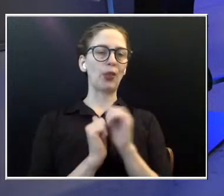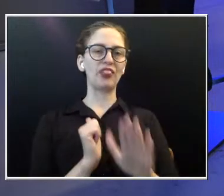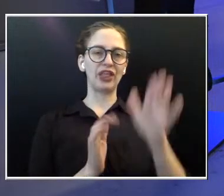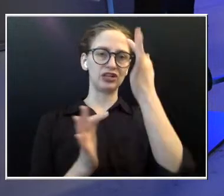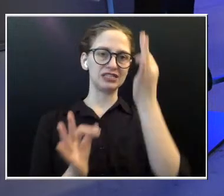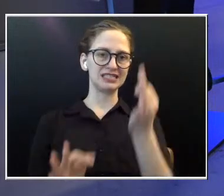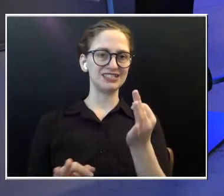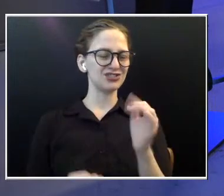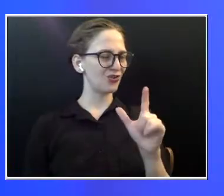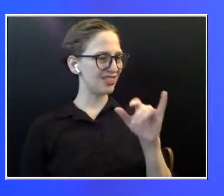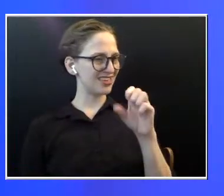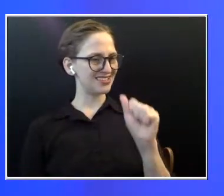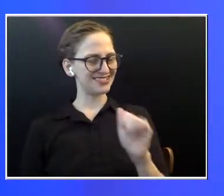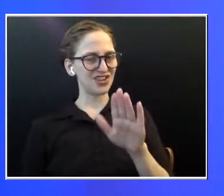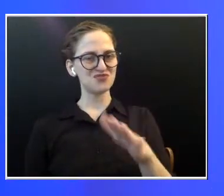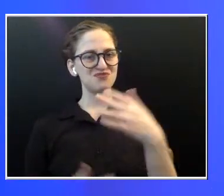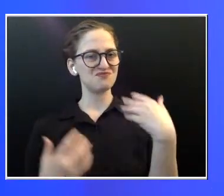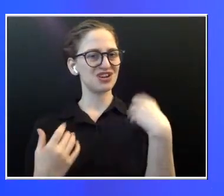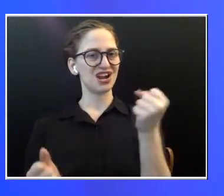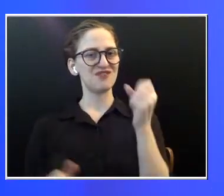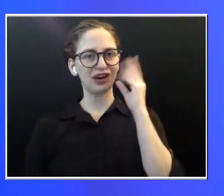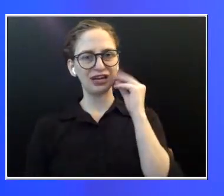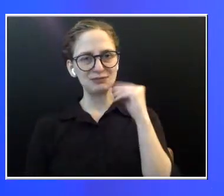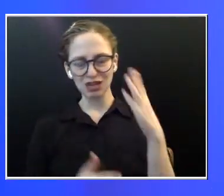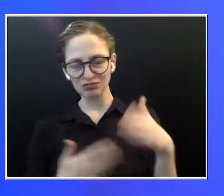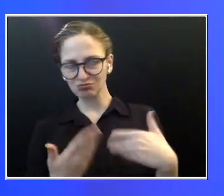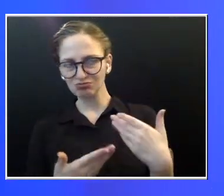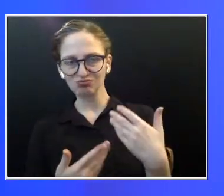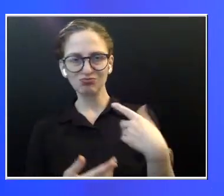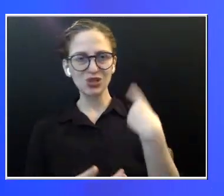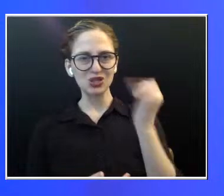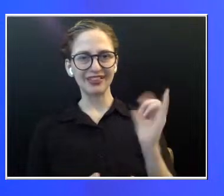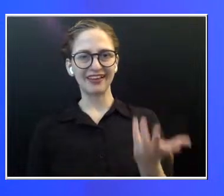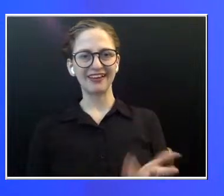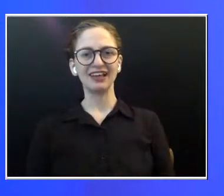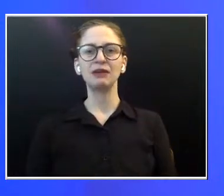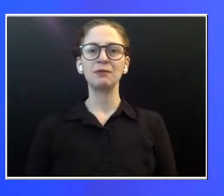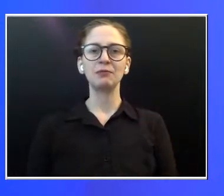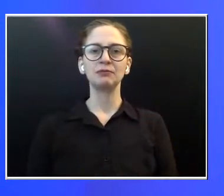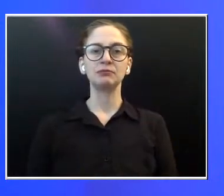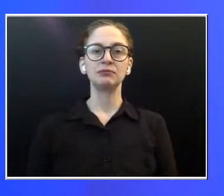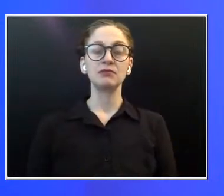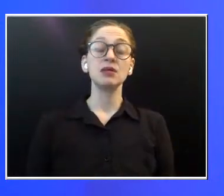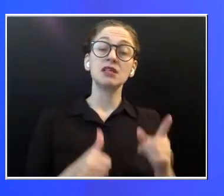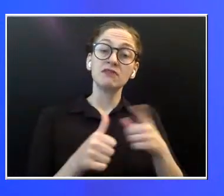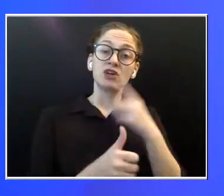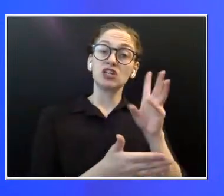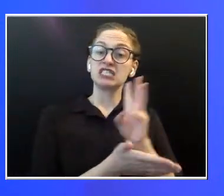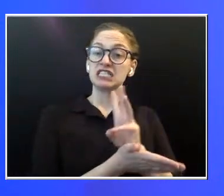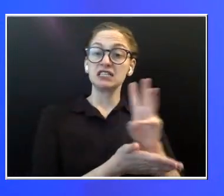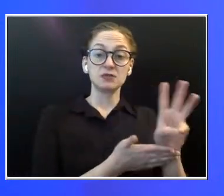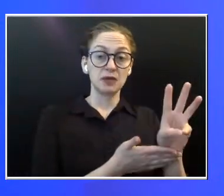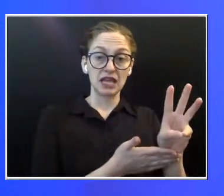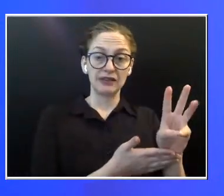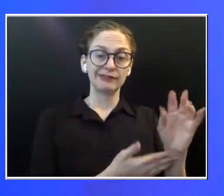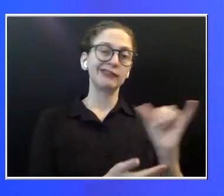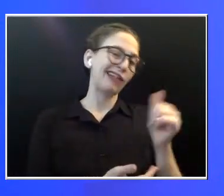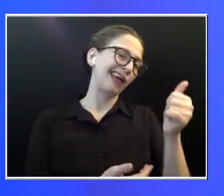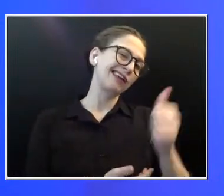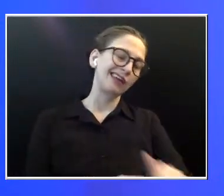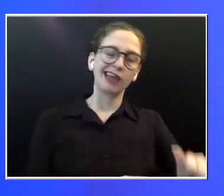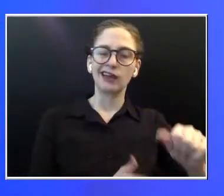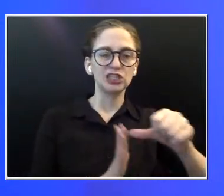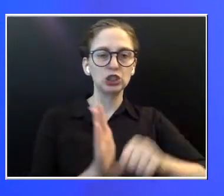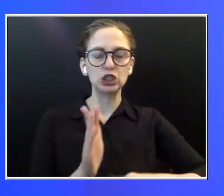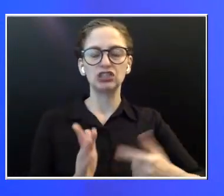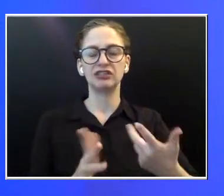like? I would say the first 6 weeks, like any surgery, you're slow, you're groggy, you're kind of